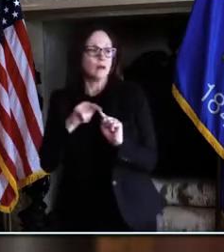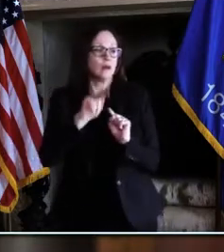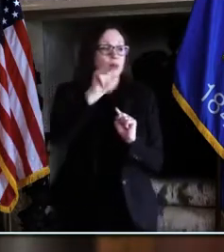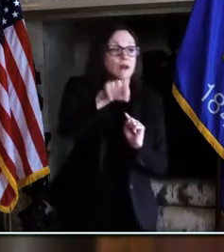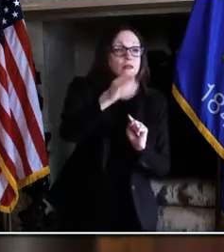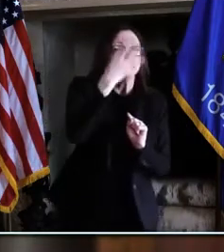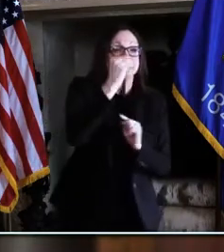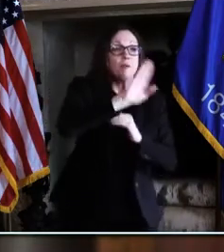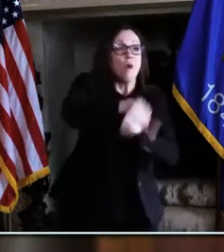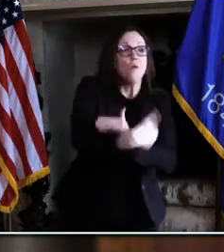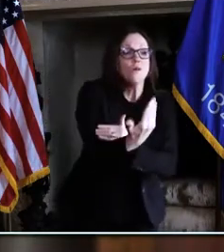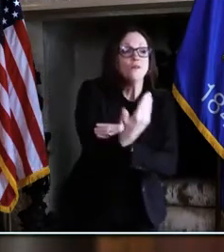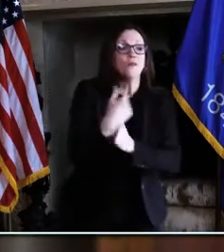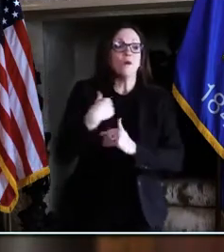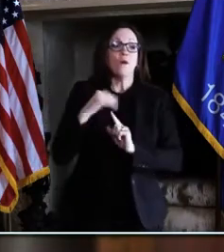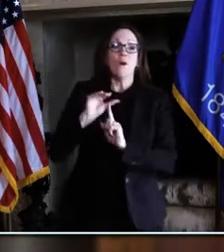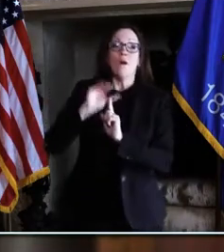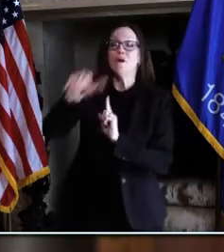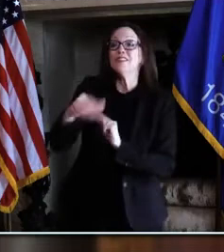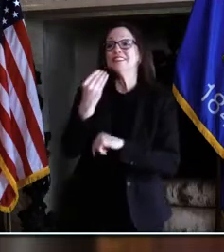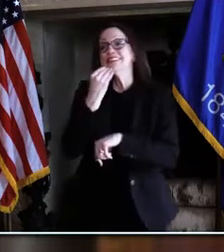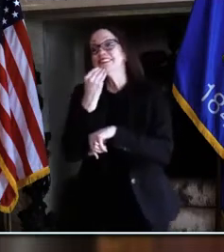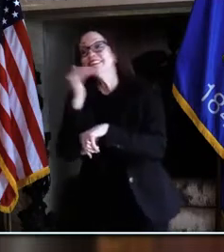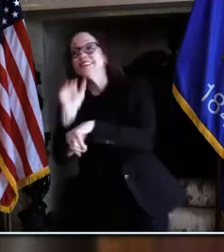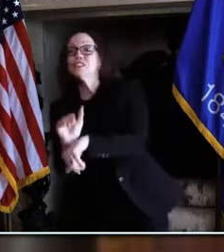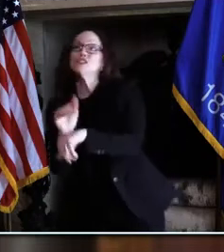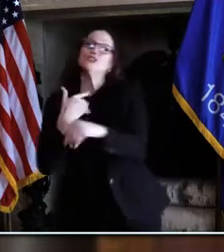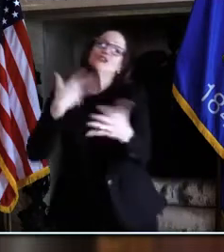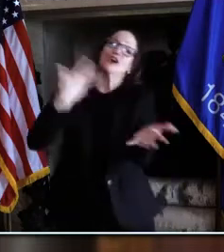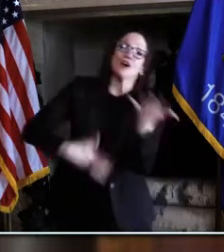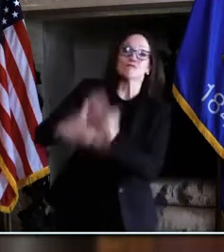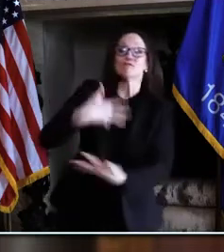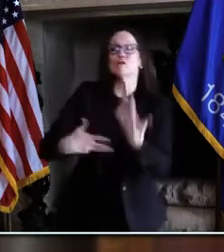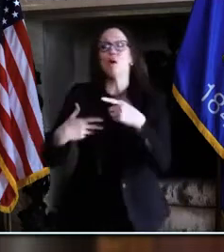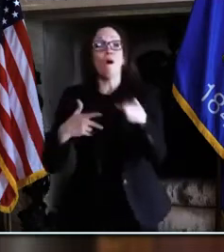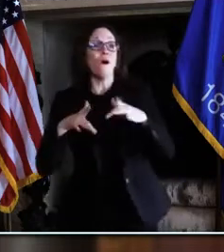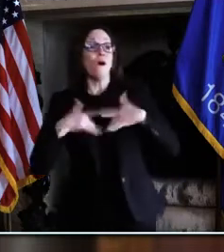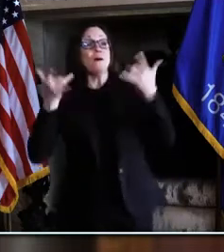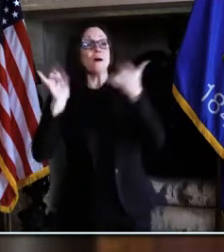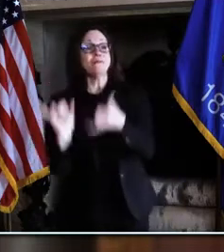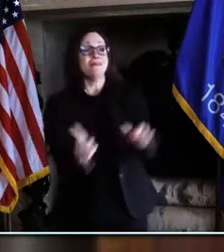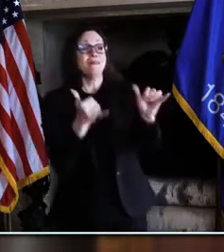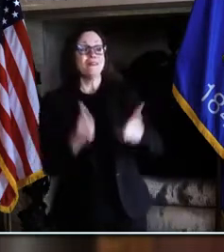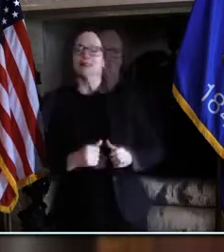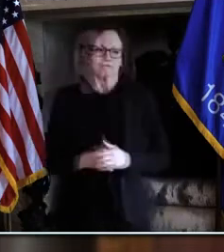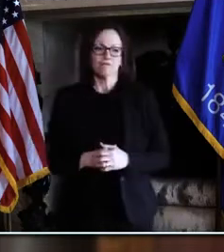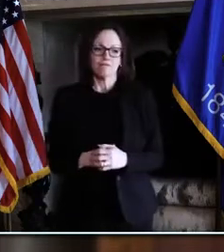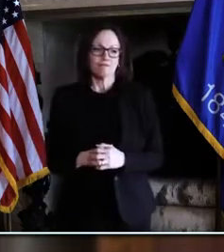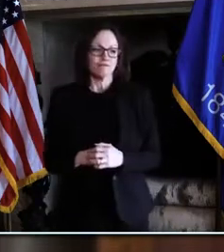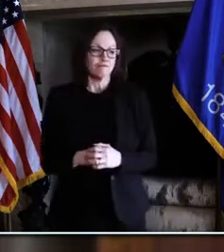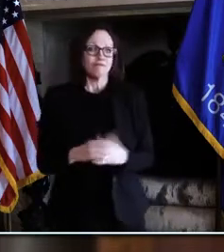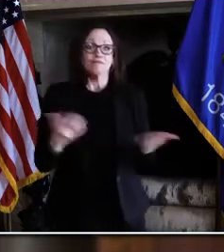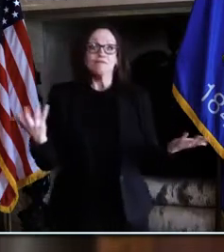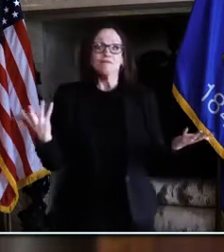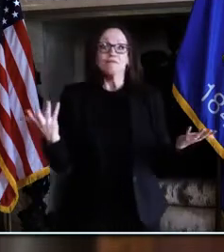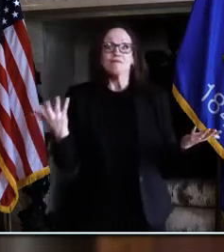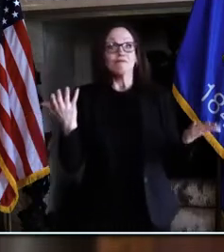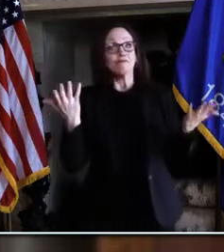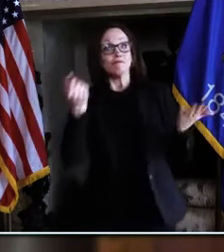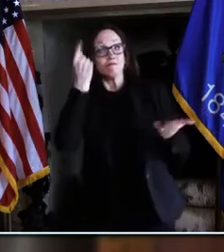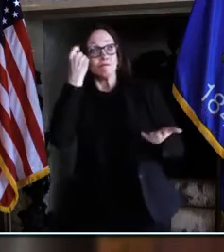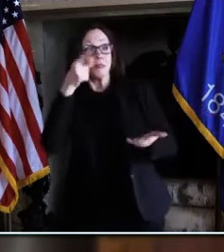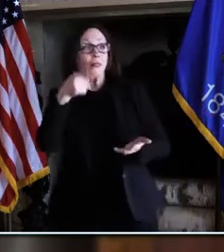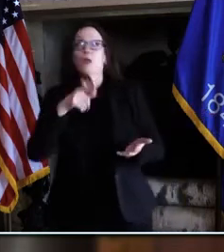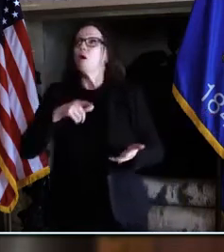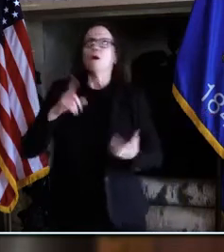gatherings. We need you to be in physical contact with as few people as possible. While you are safer at home,